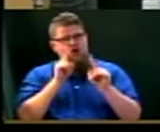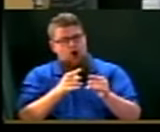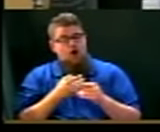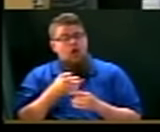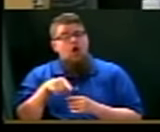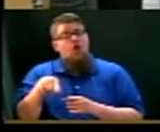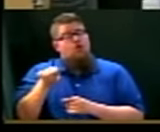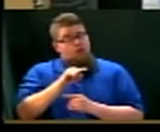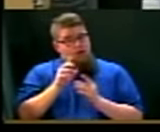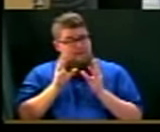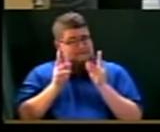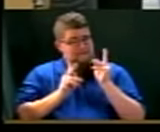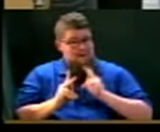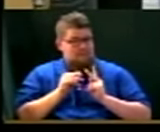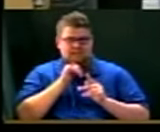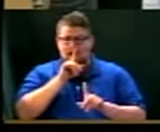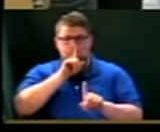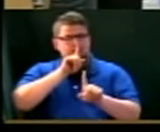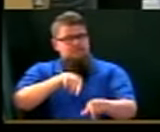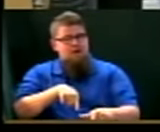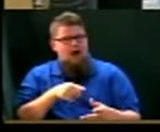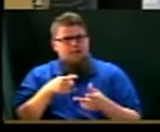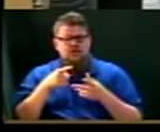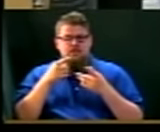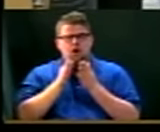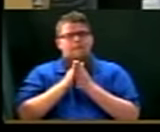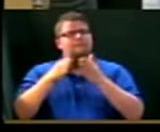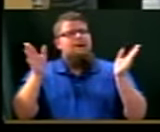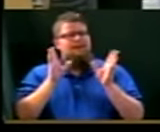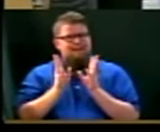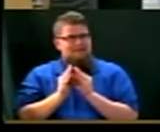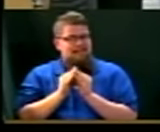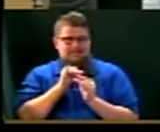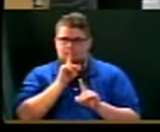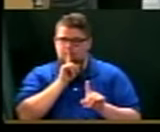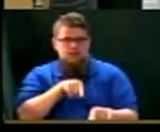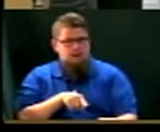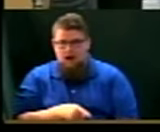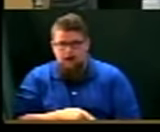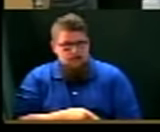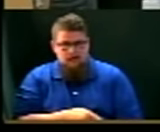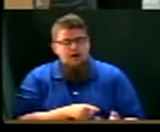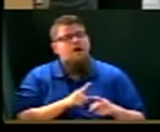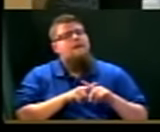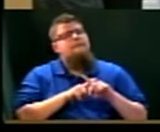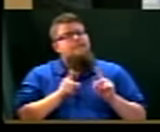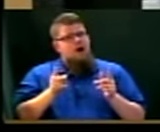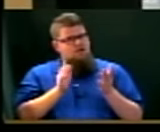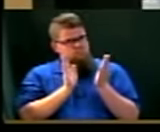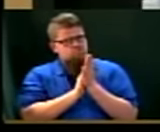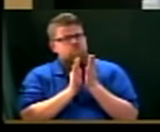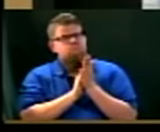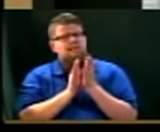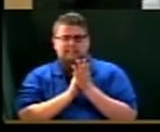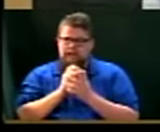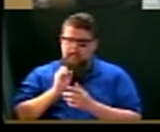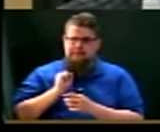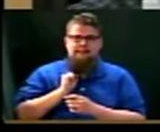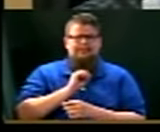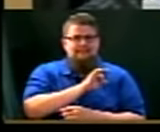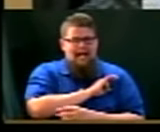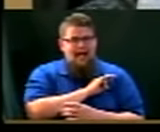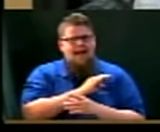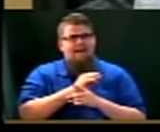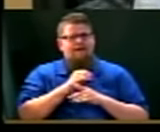people did not respond during public meetings. I commend the staff for